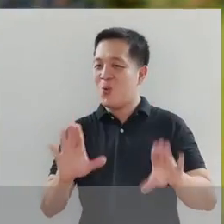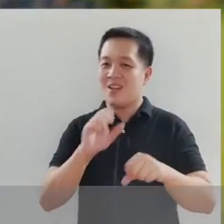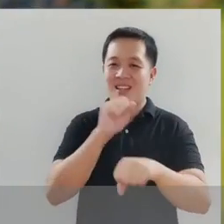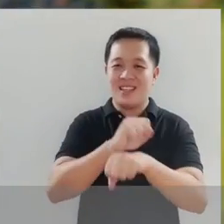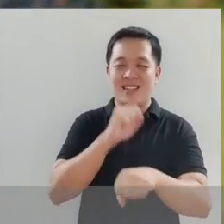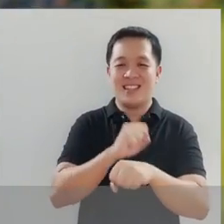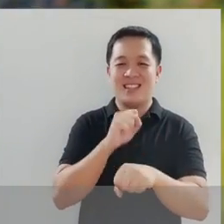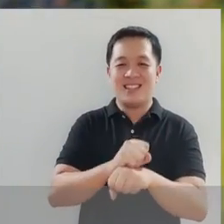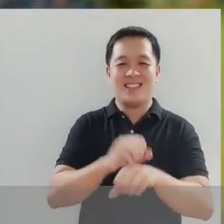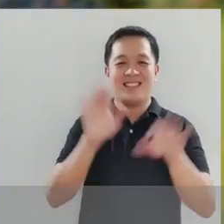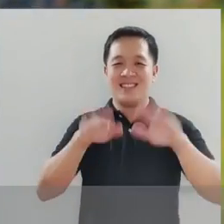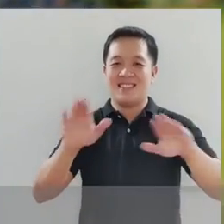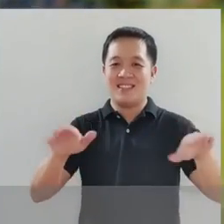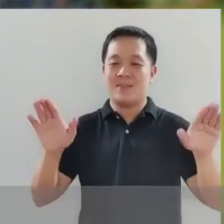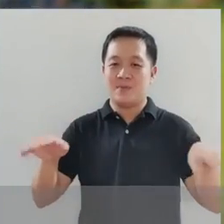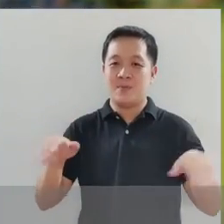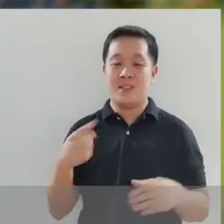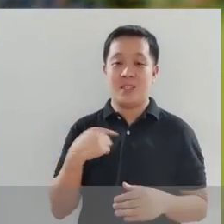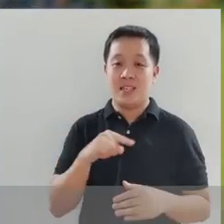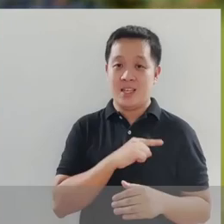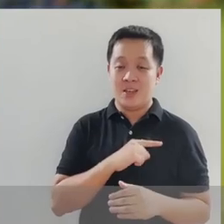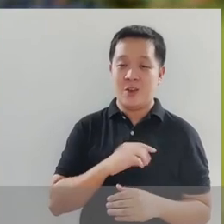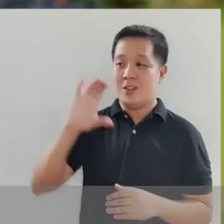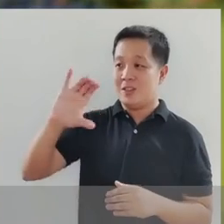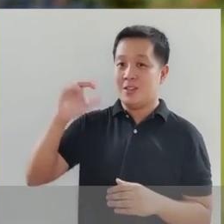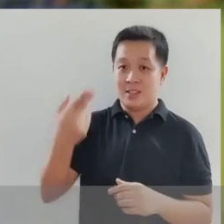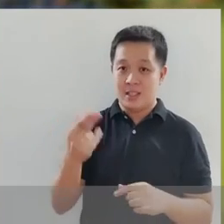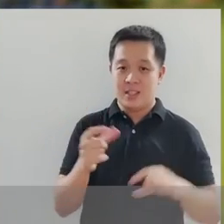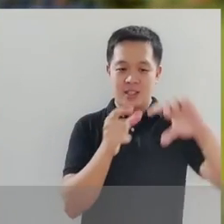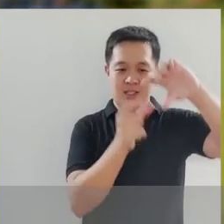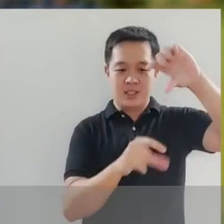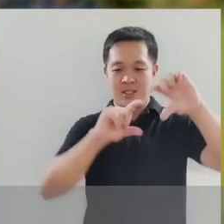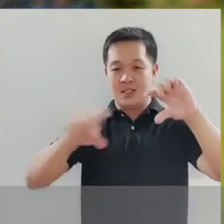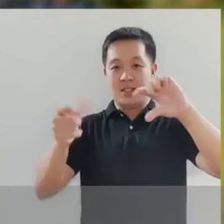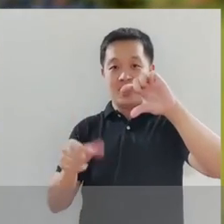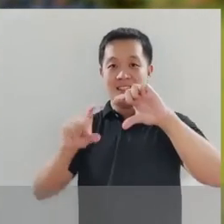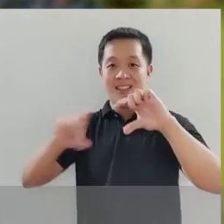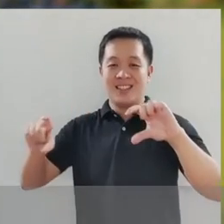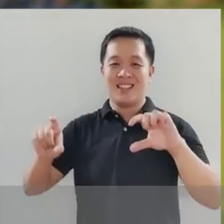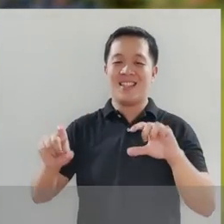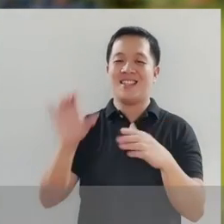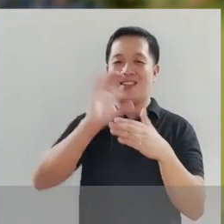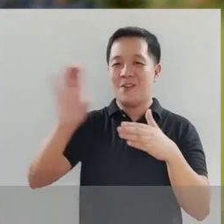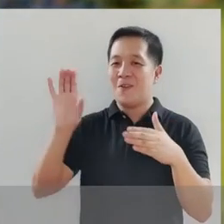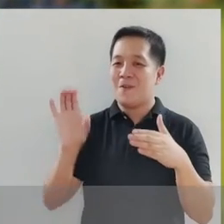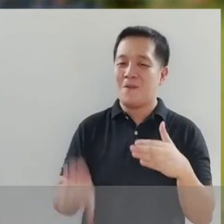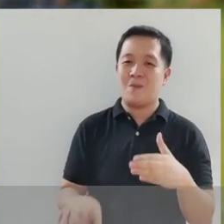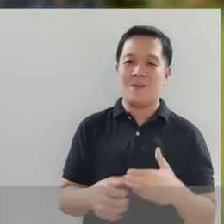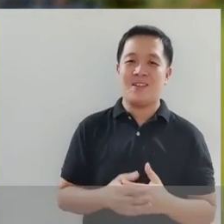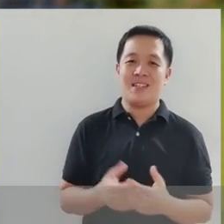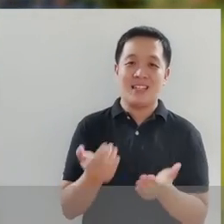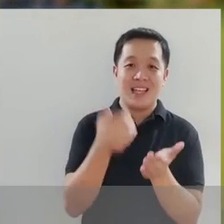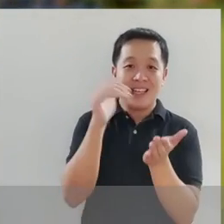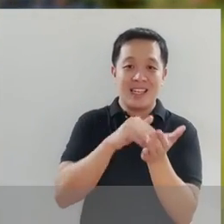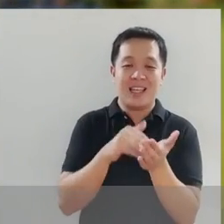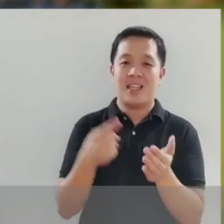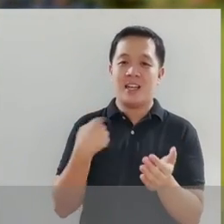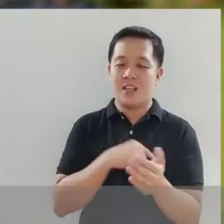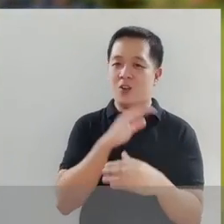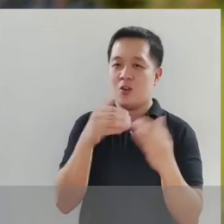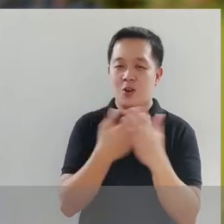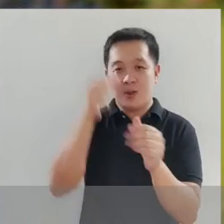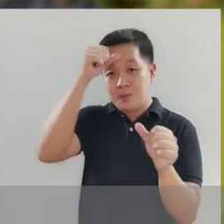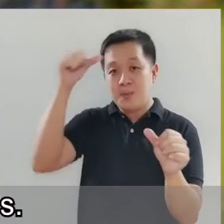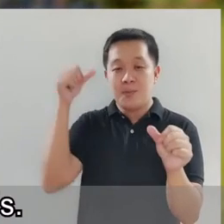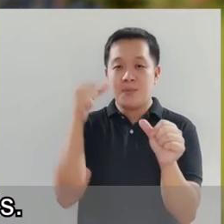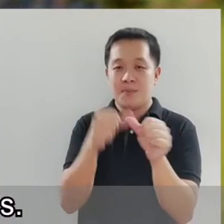English-tastic work, children! We completed the CH crossword puzzle. Again, let us recall all the words